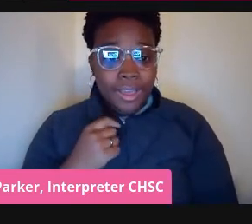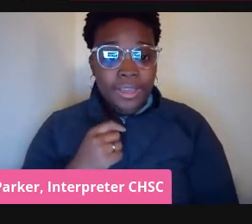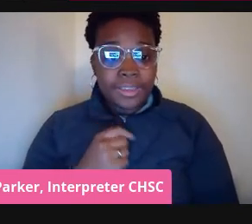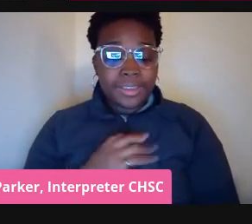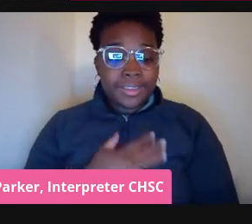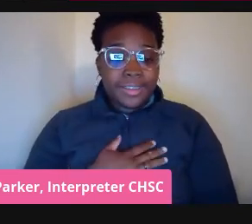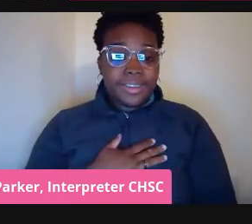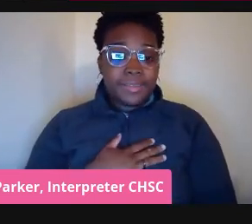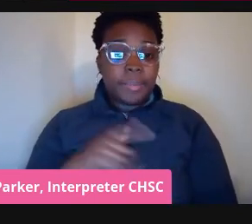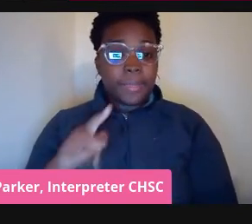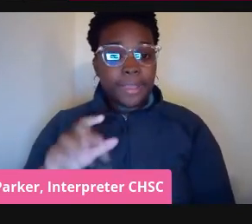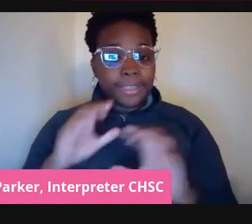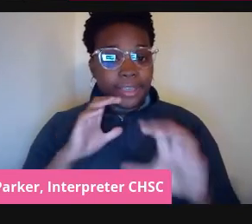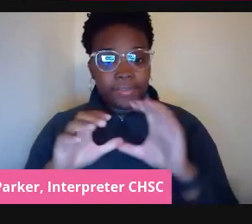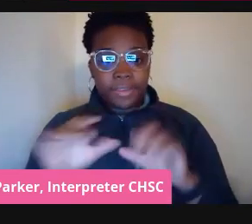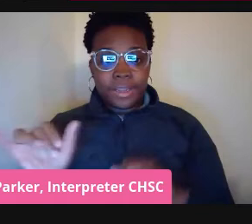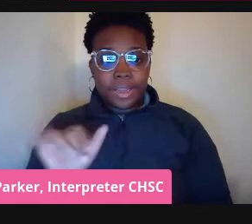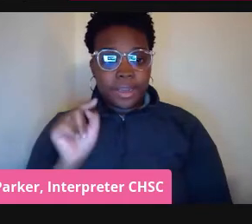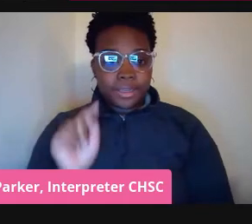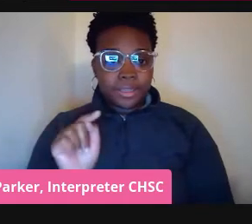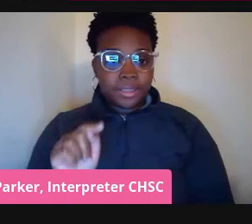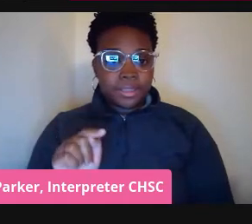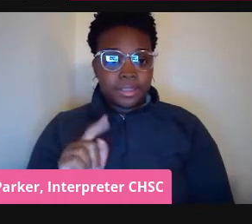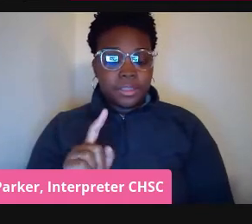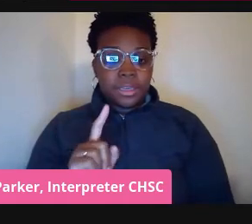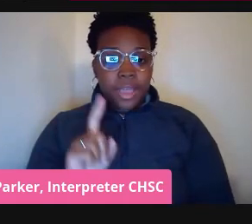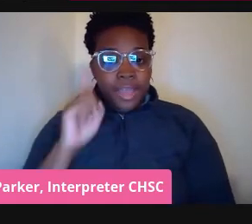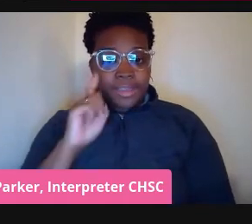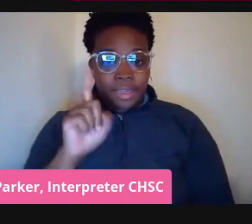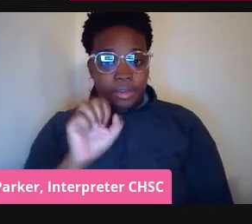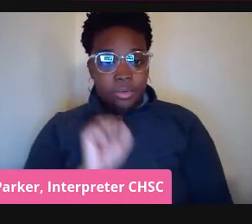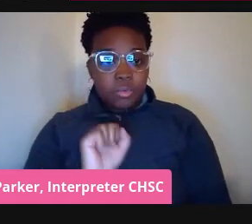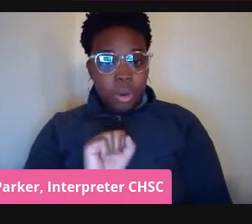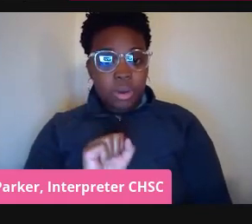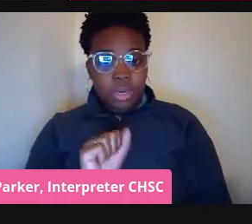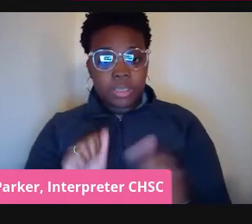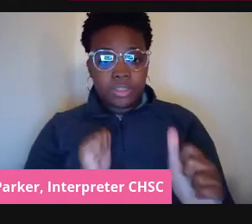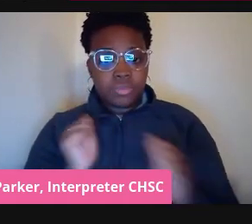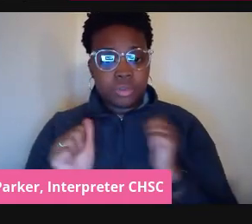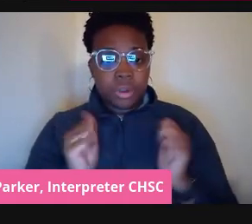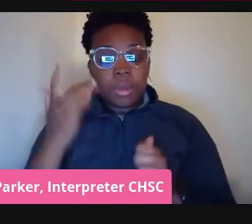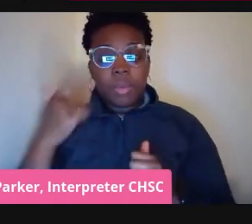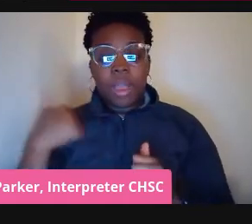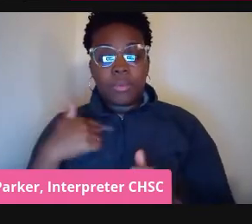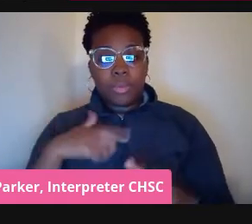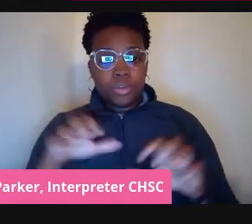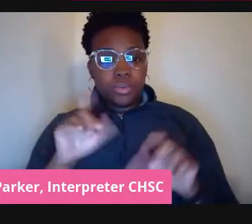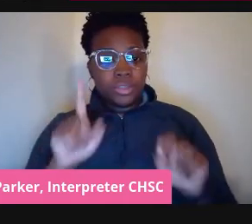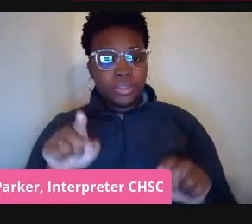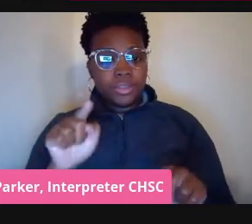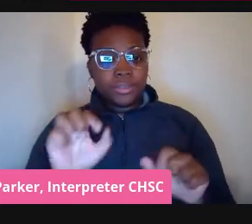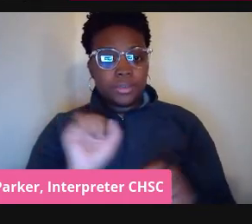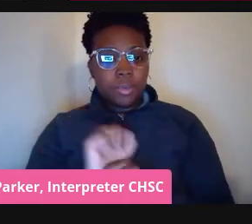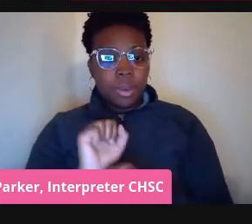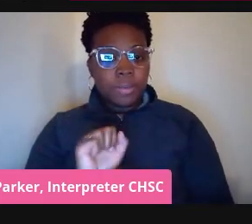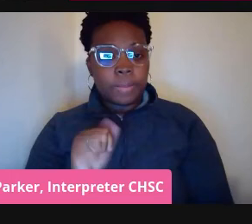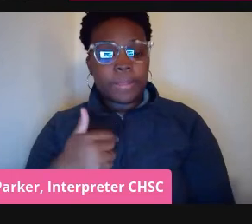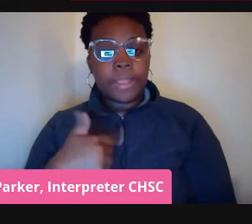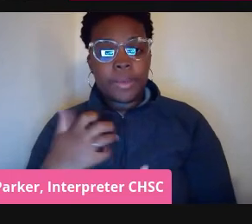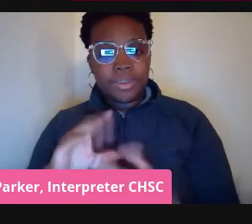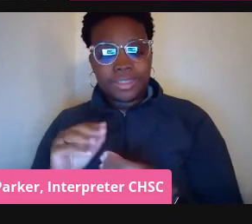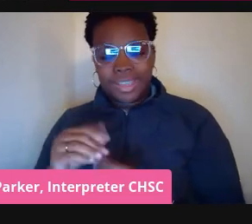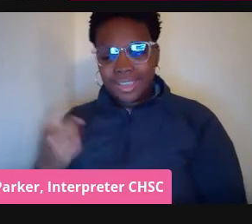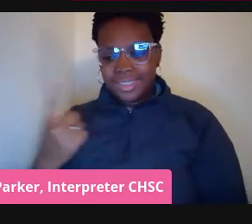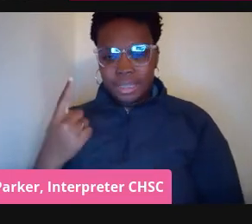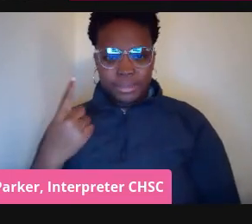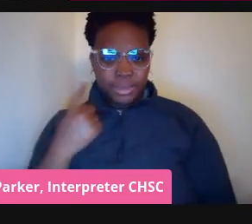It's conversations like these that like move, I think, the work that this is why we do the work that we do. But I also want to say that, like, something you just said about